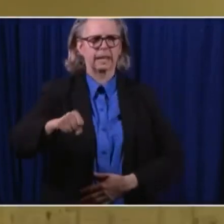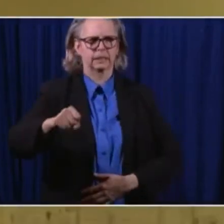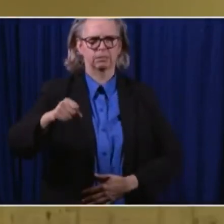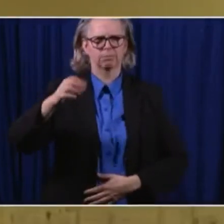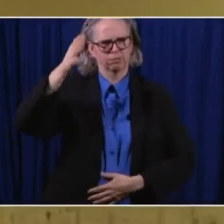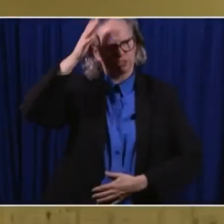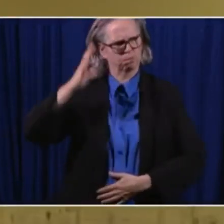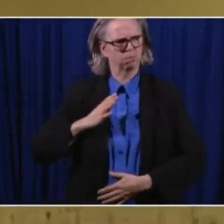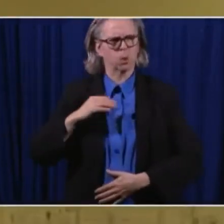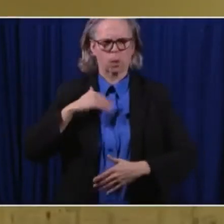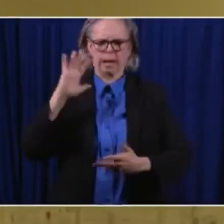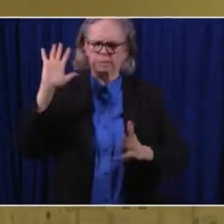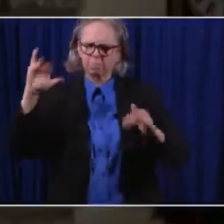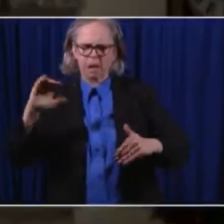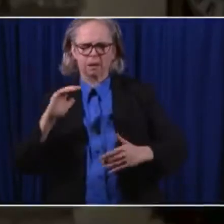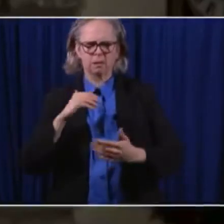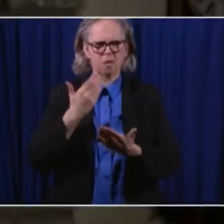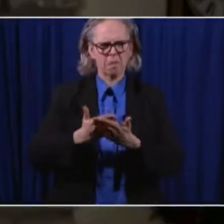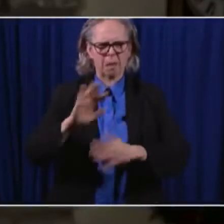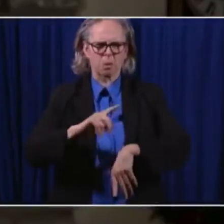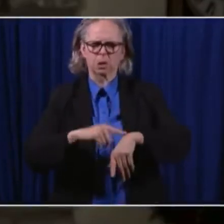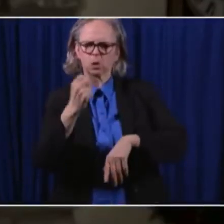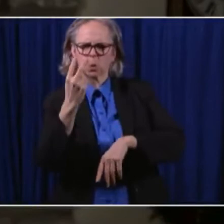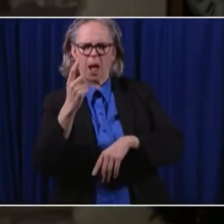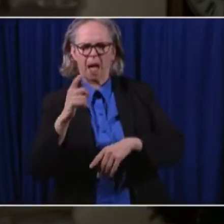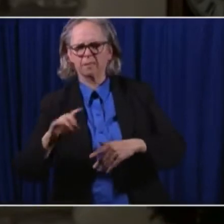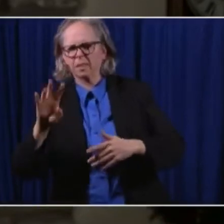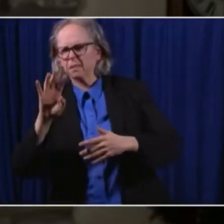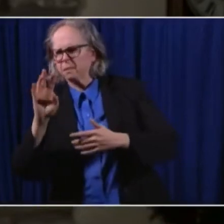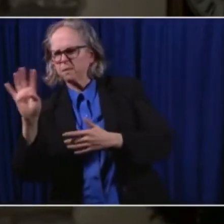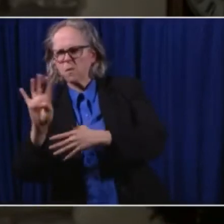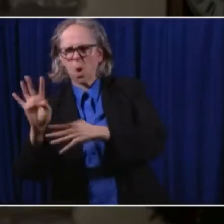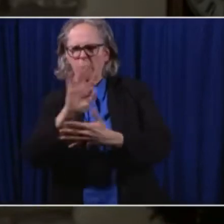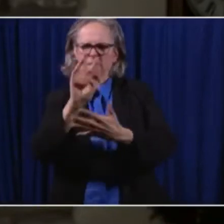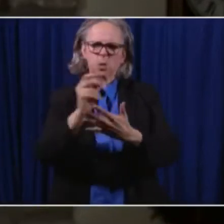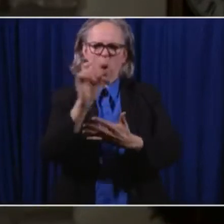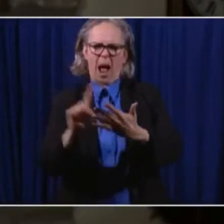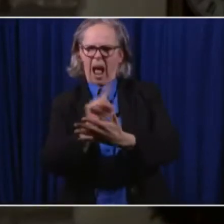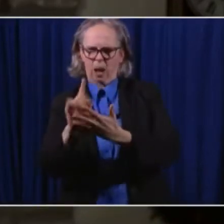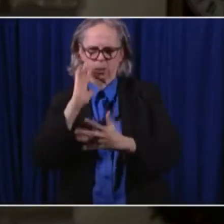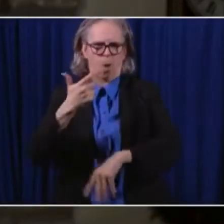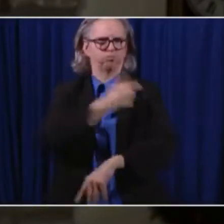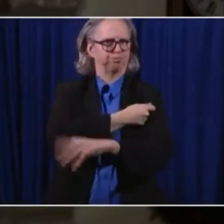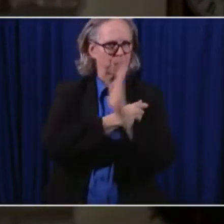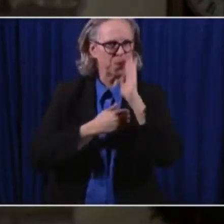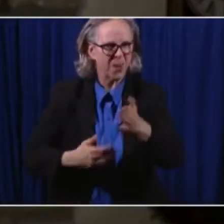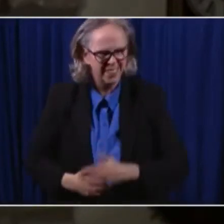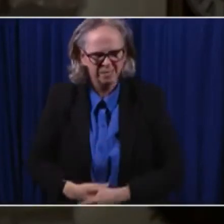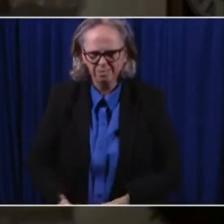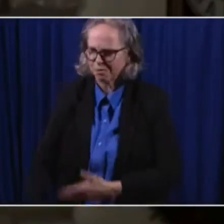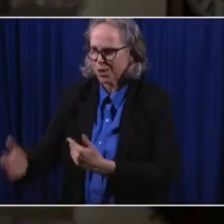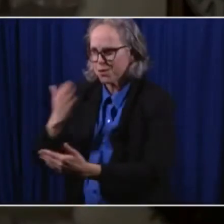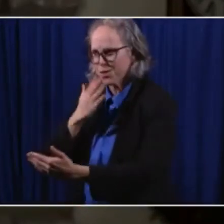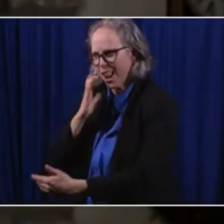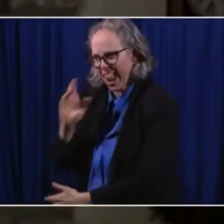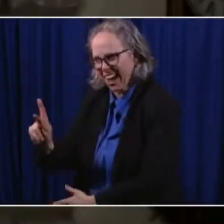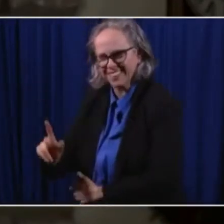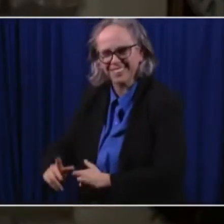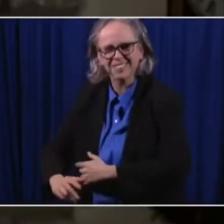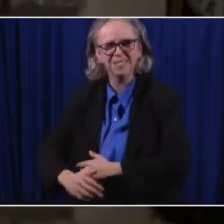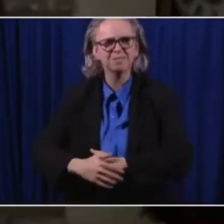hours. Okay. Good luck. Thanks, General. We Thanks, sir. appreciate it. Eric, let's go to our data